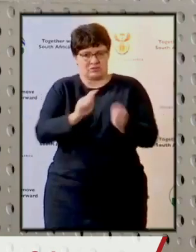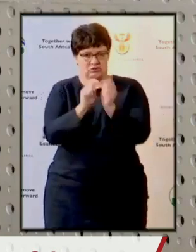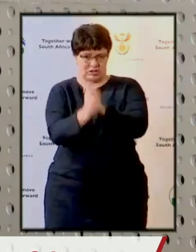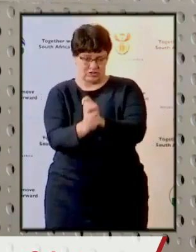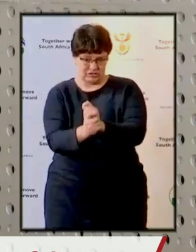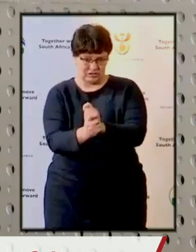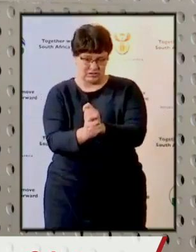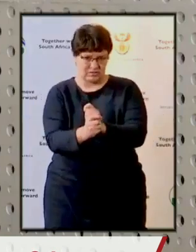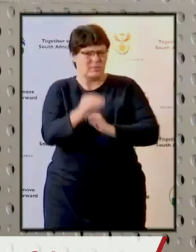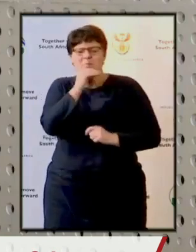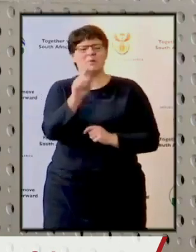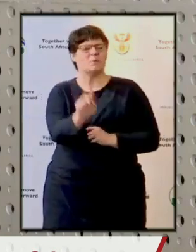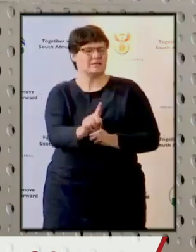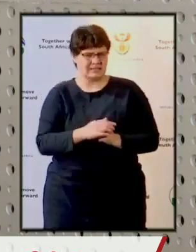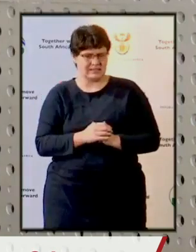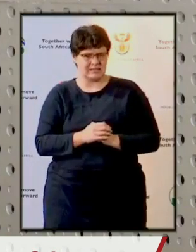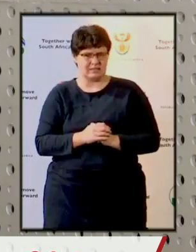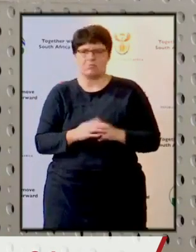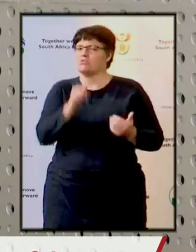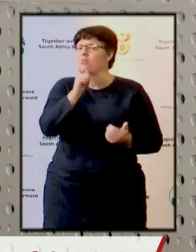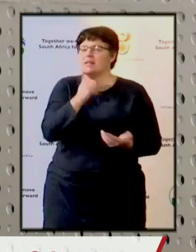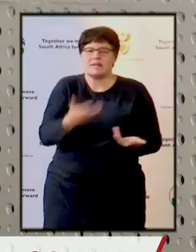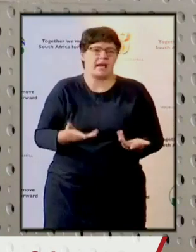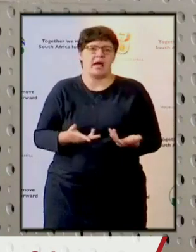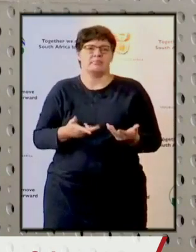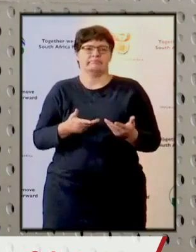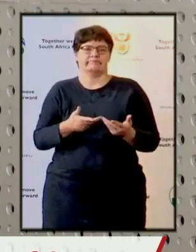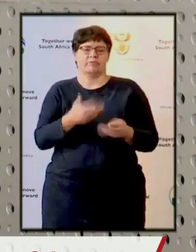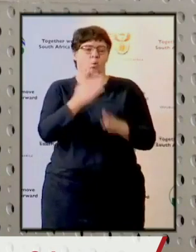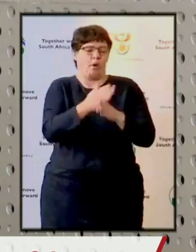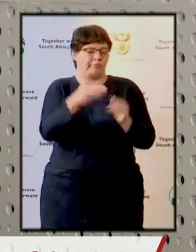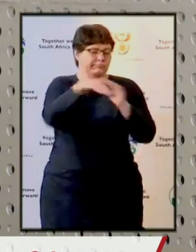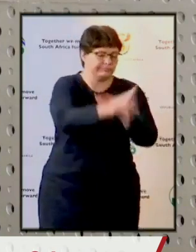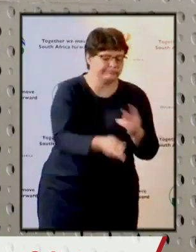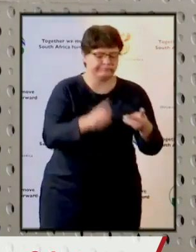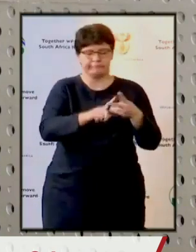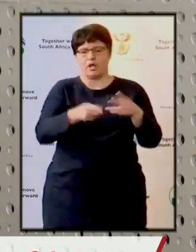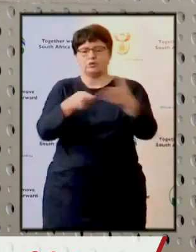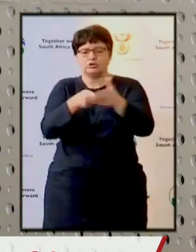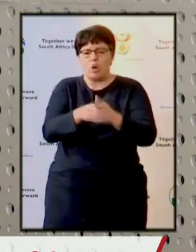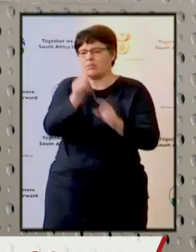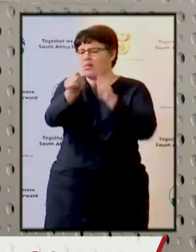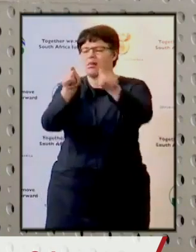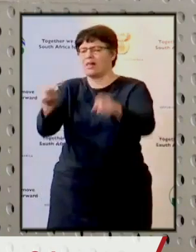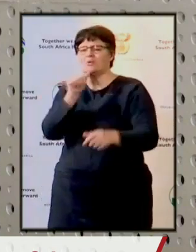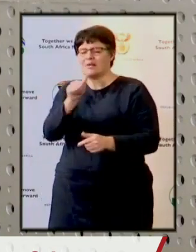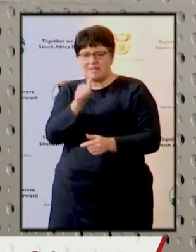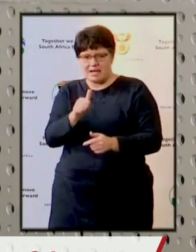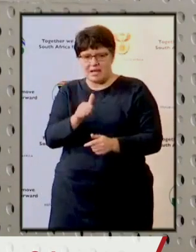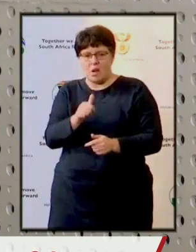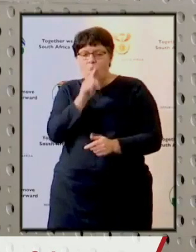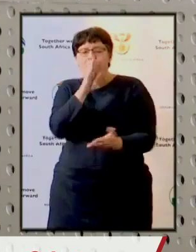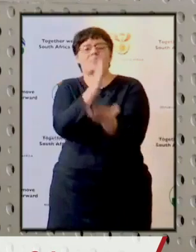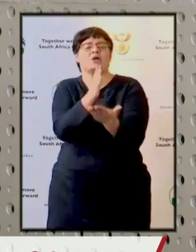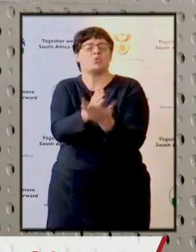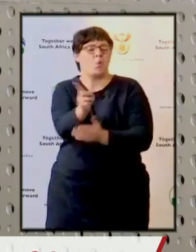It means whether it's at the workplace or in the shopping area or in other commercial sites, how can we ensure